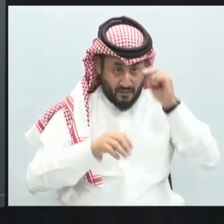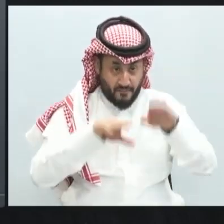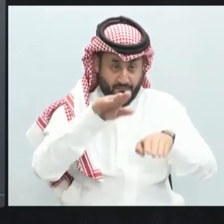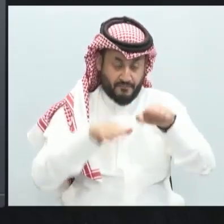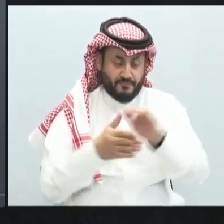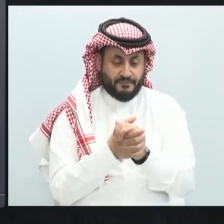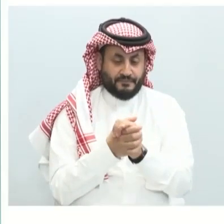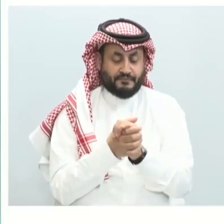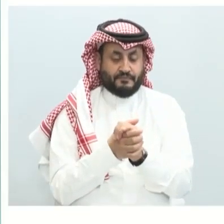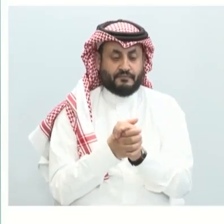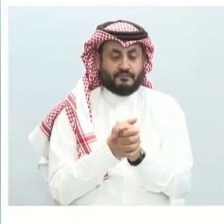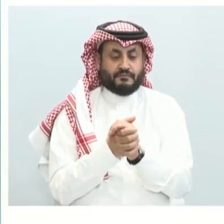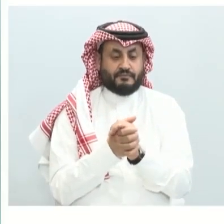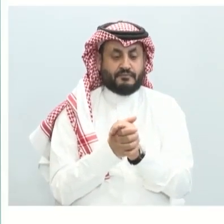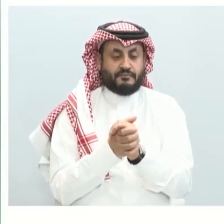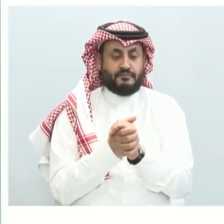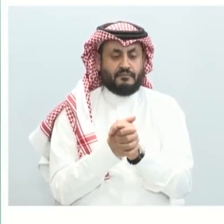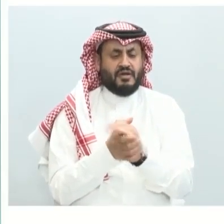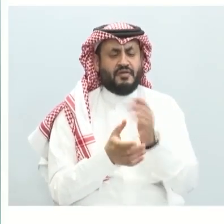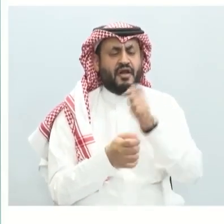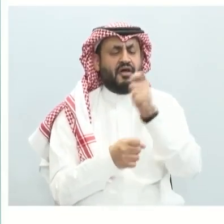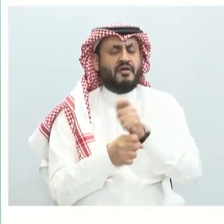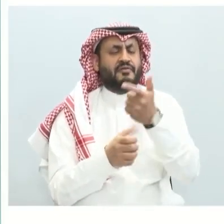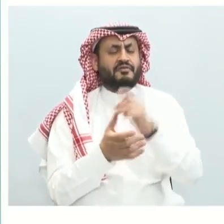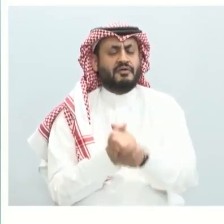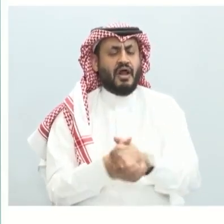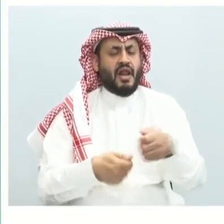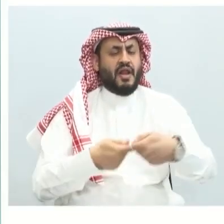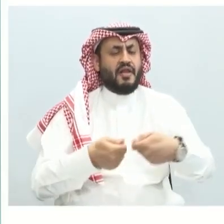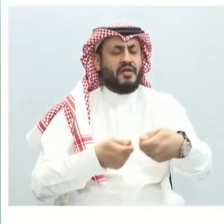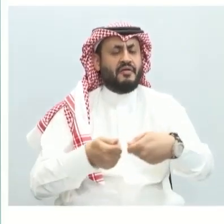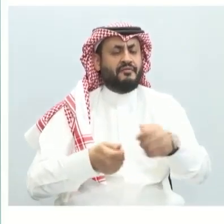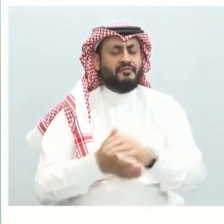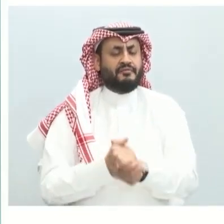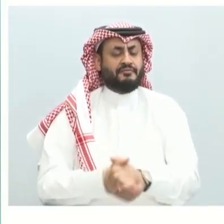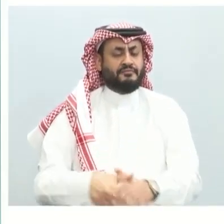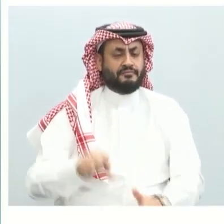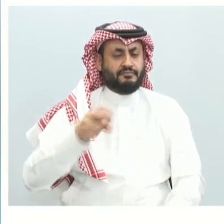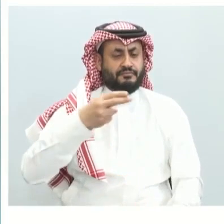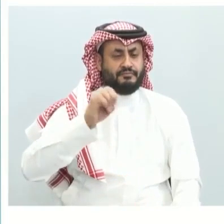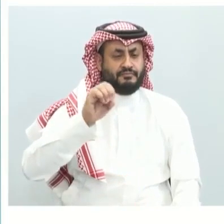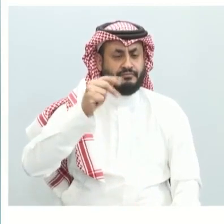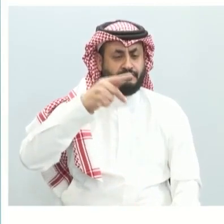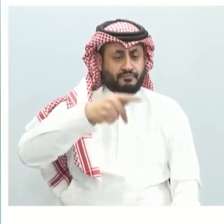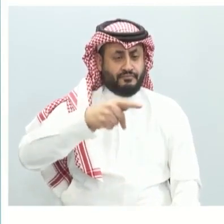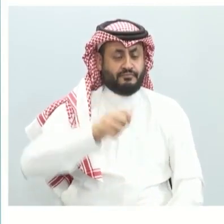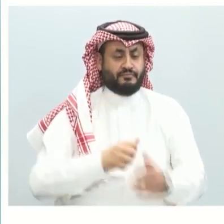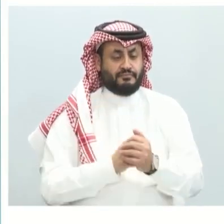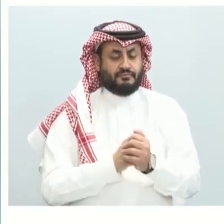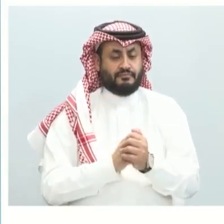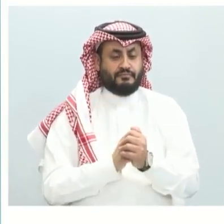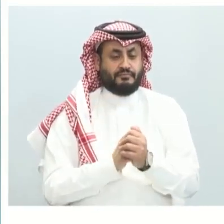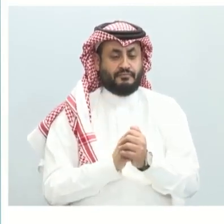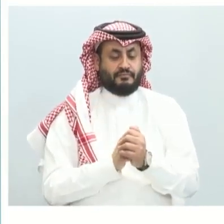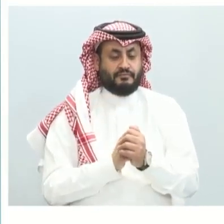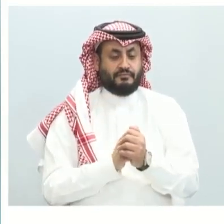like, she is going to shop in Dubai. So here we used going